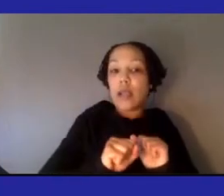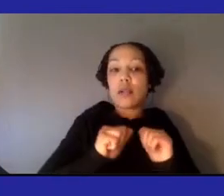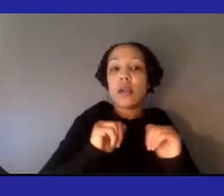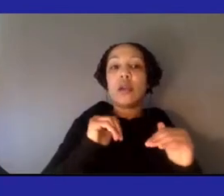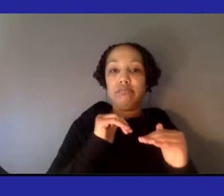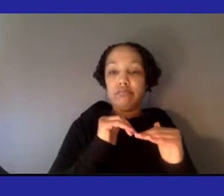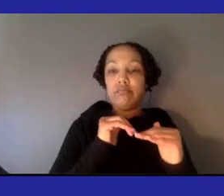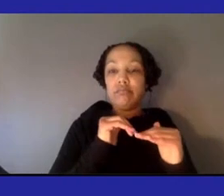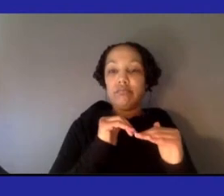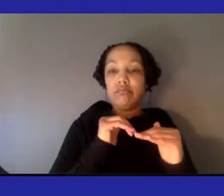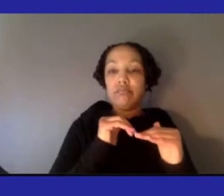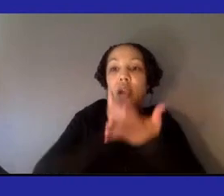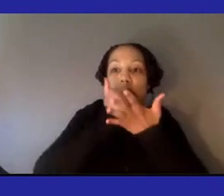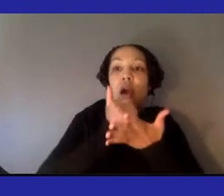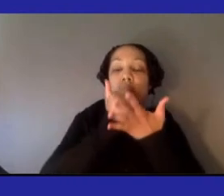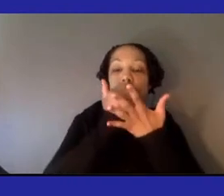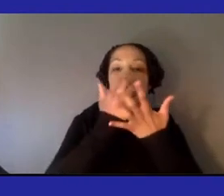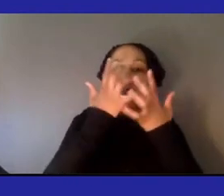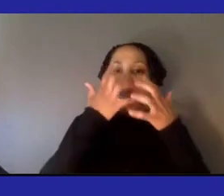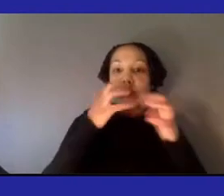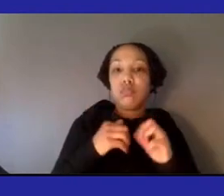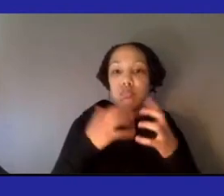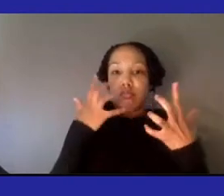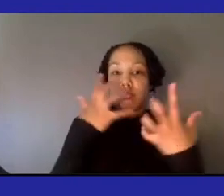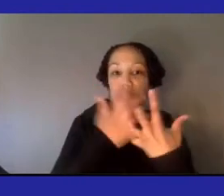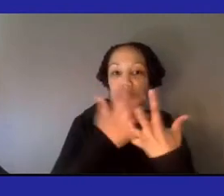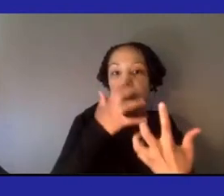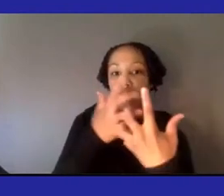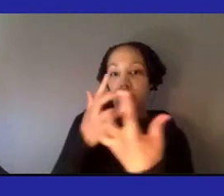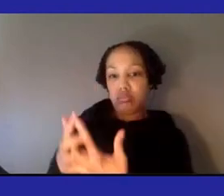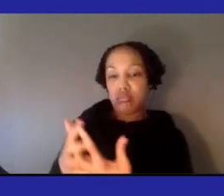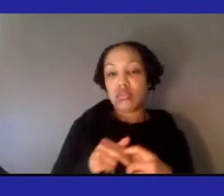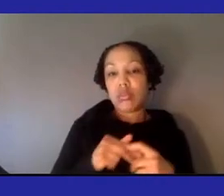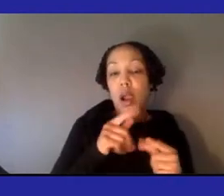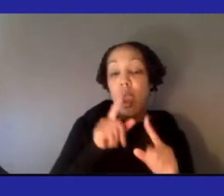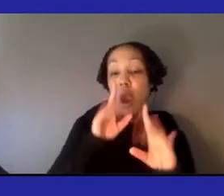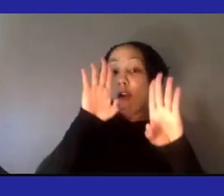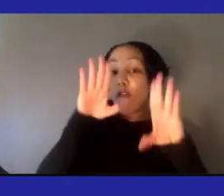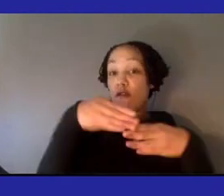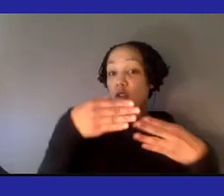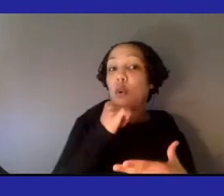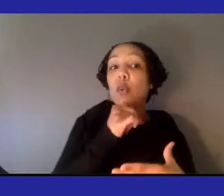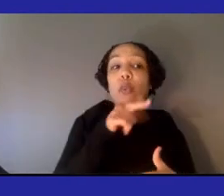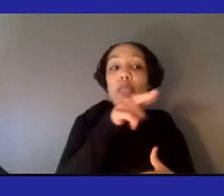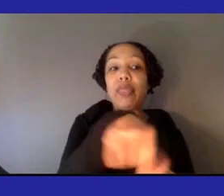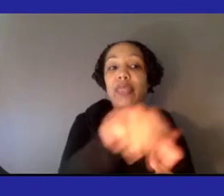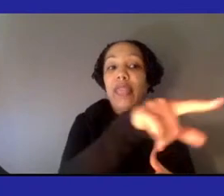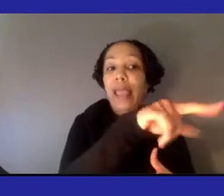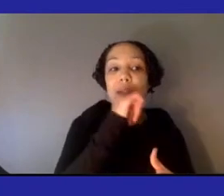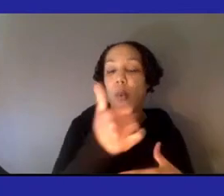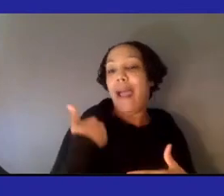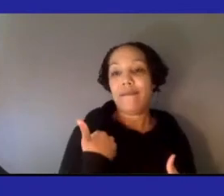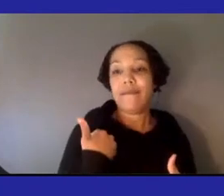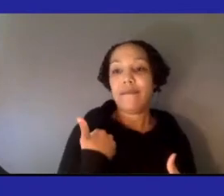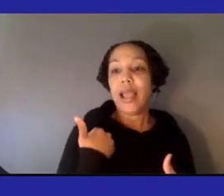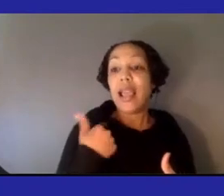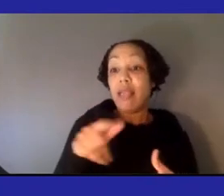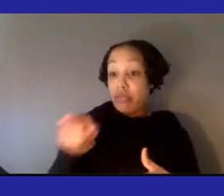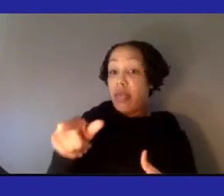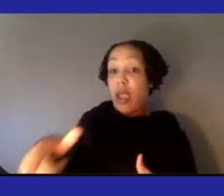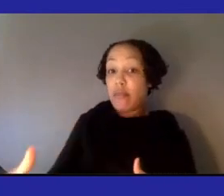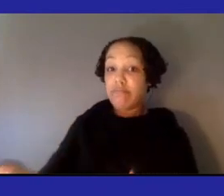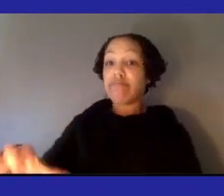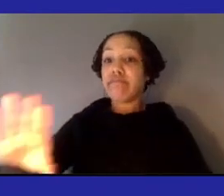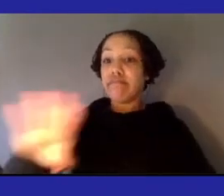the hospital. So our key focus would be those that have been going without, that have told us they've been going without. So I guess a related question is,